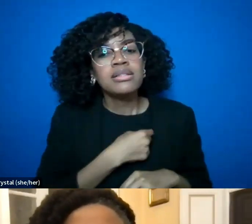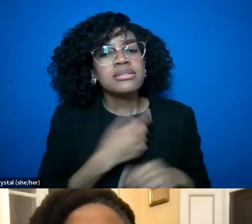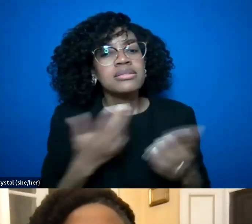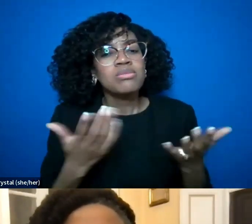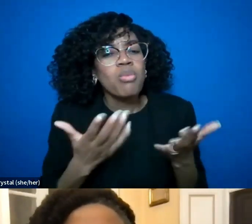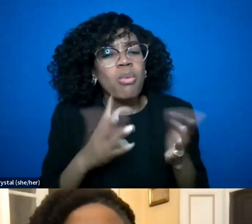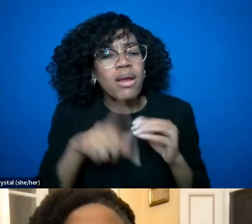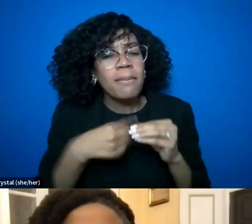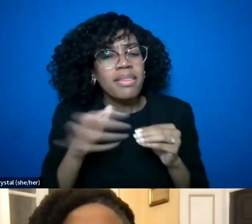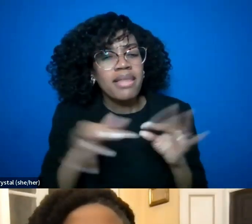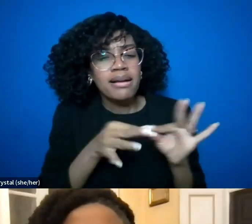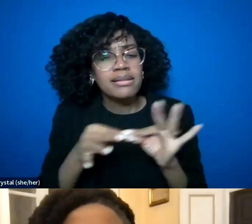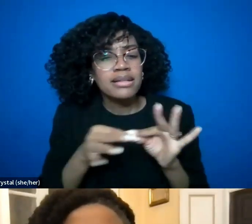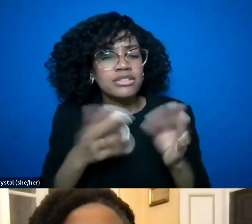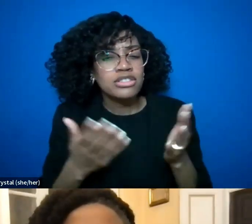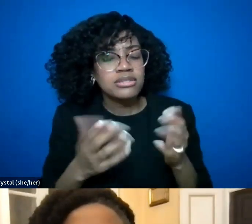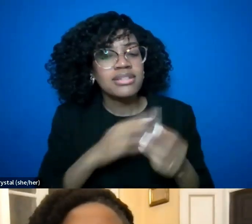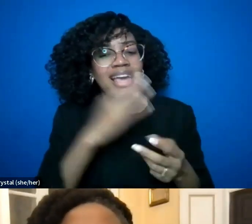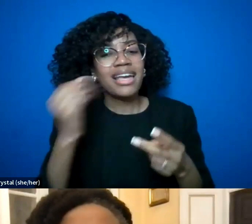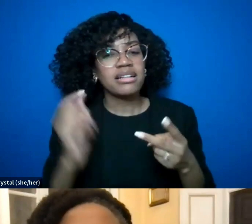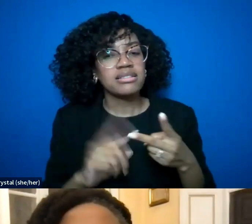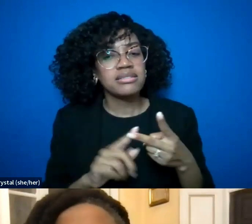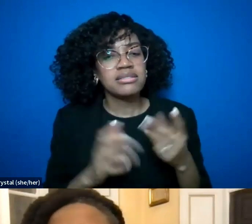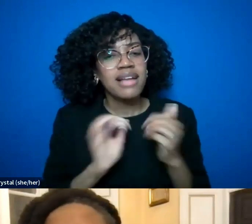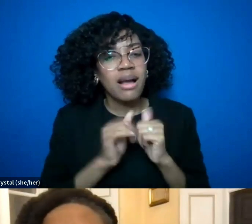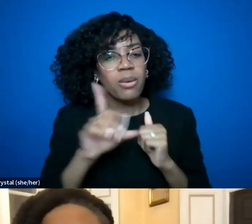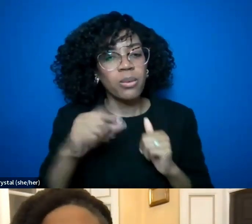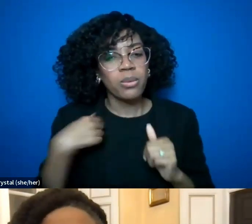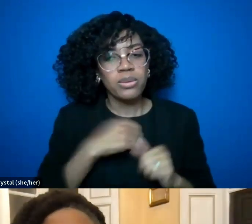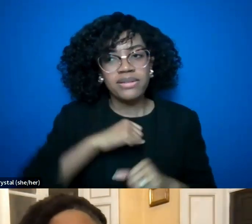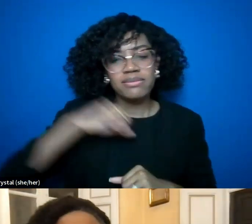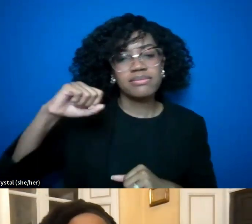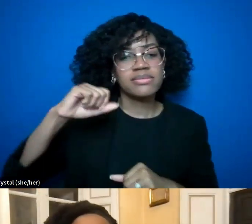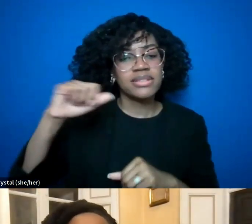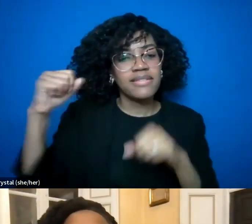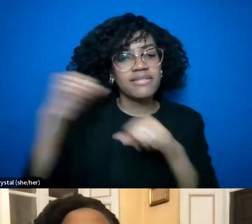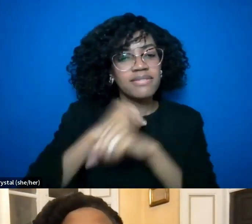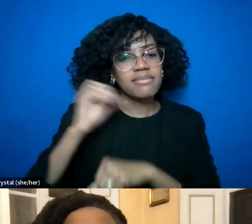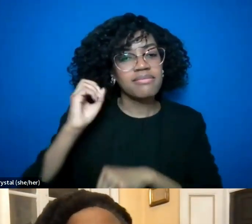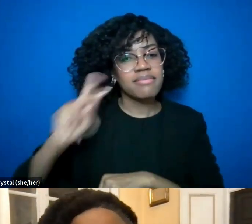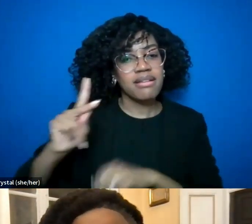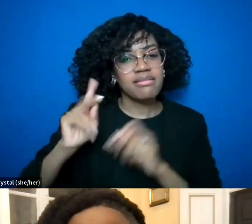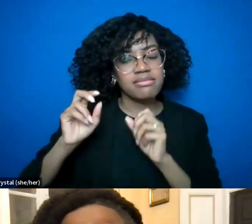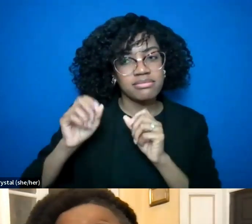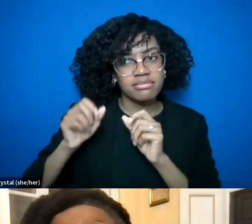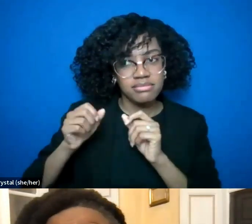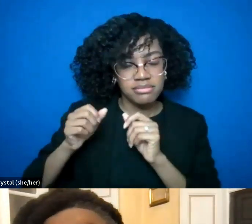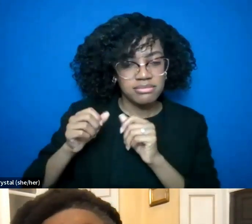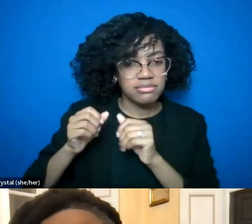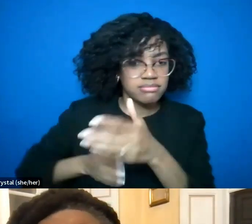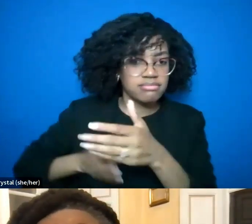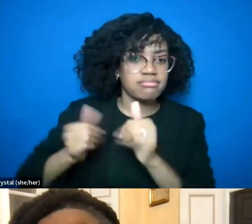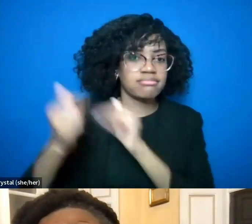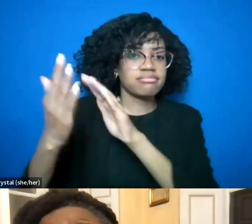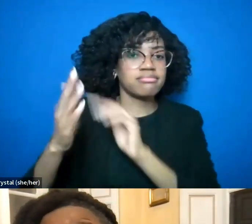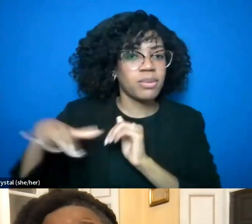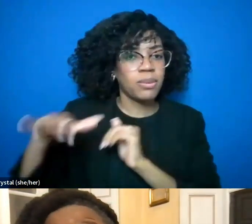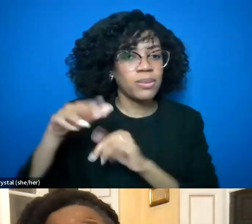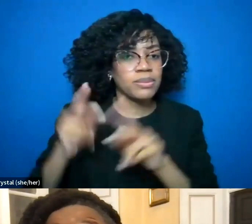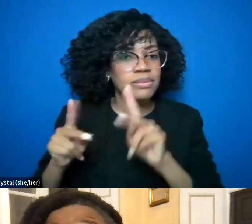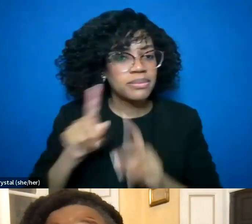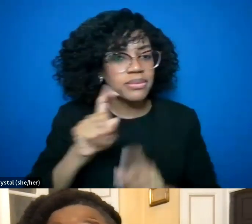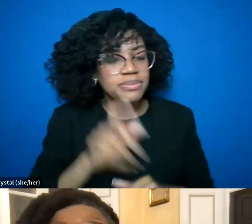You know, what will it take to fight back against these forces? Yeah. Well, and I want to thank you all